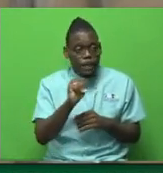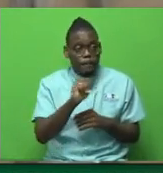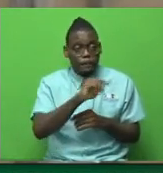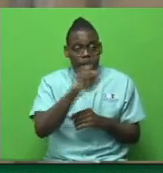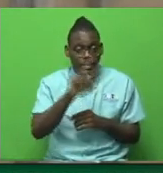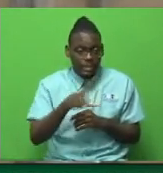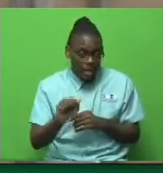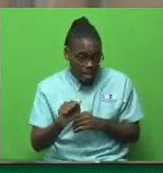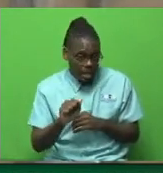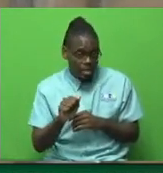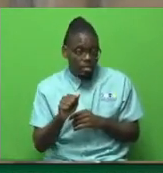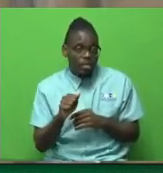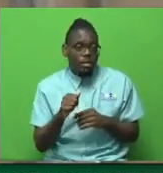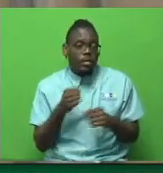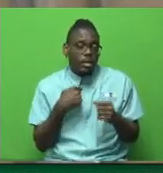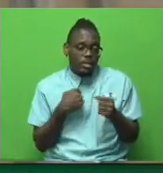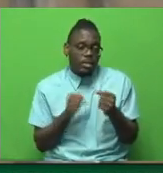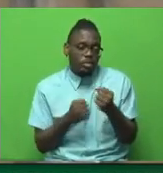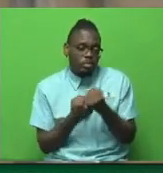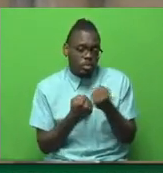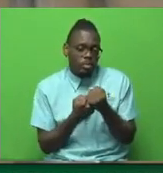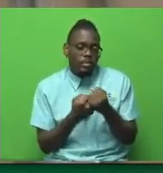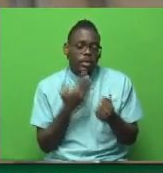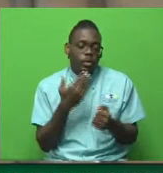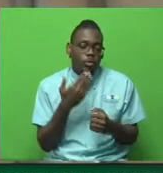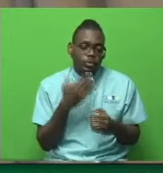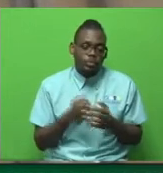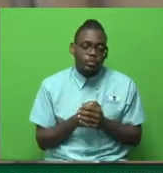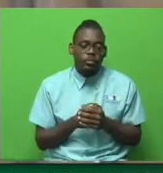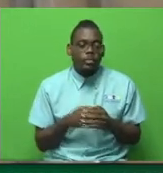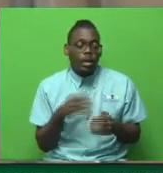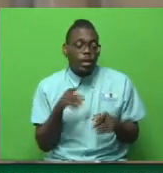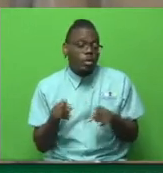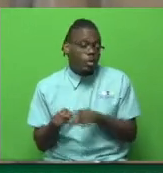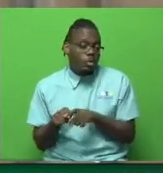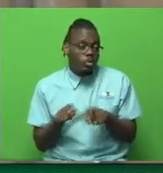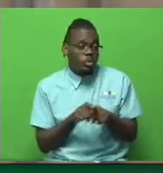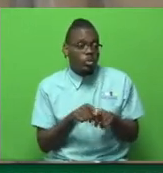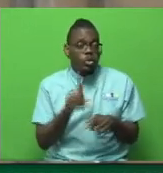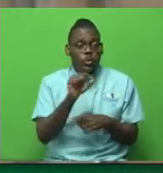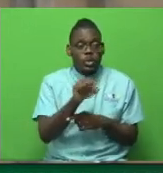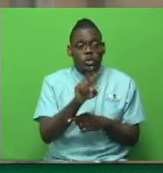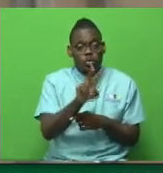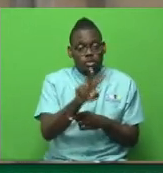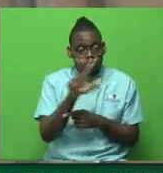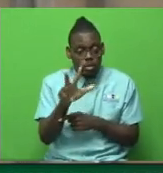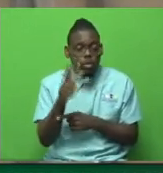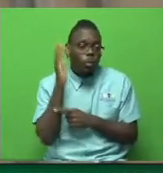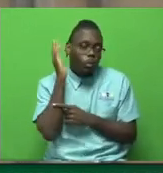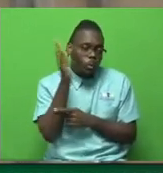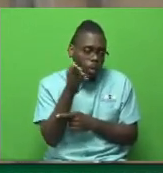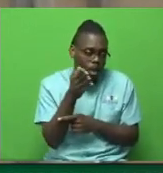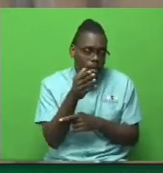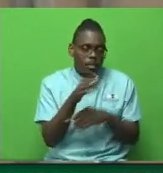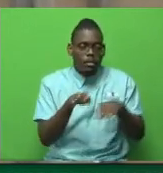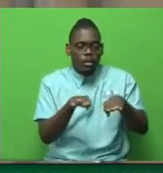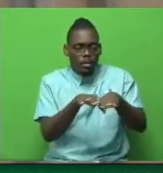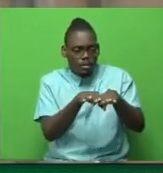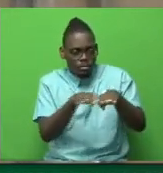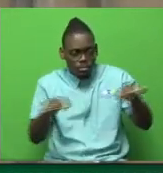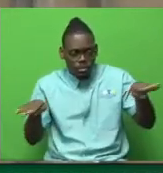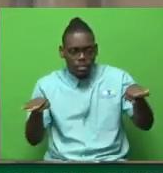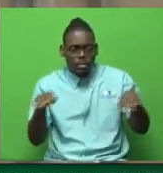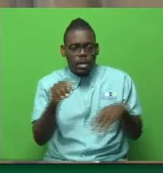brother and to commence in fiscal 2023 we will be Paving Abercrombie street from the Eastern main road